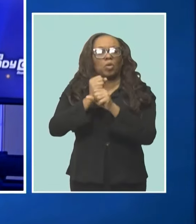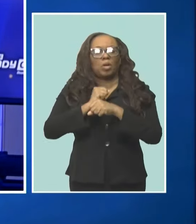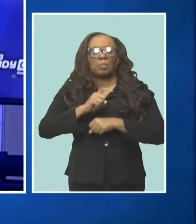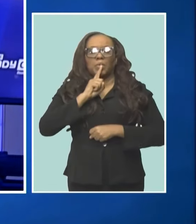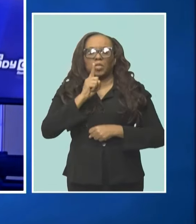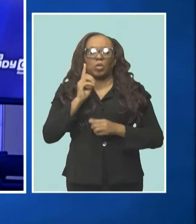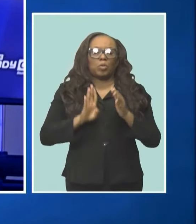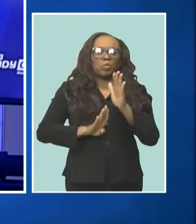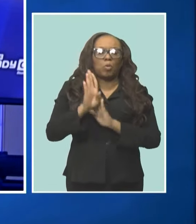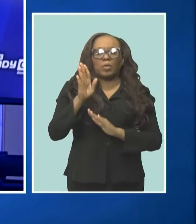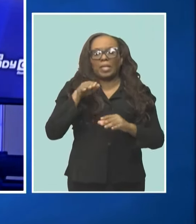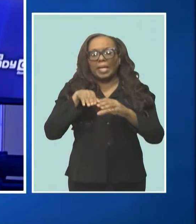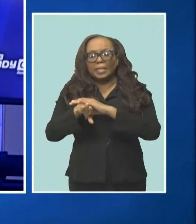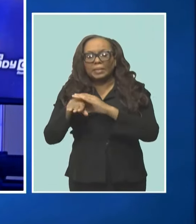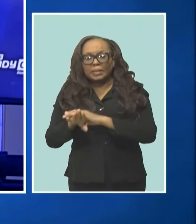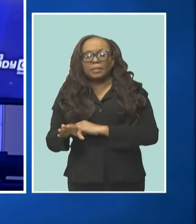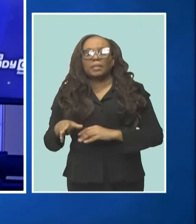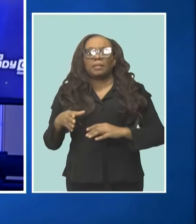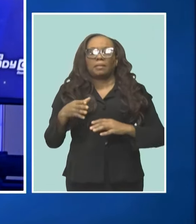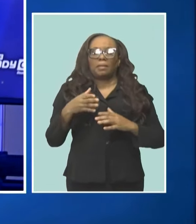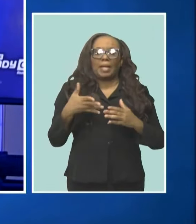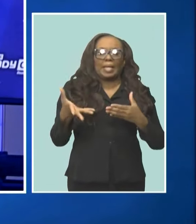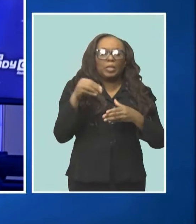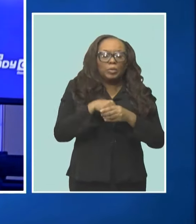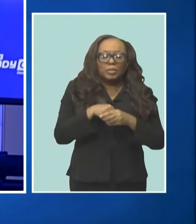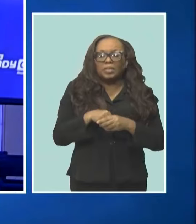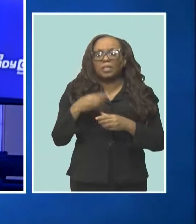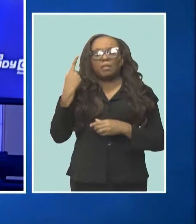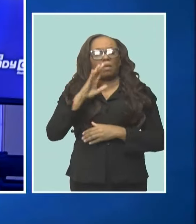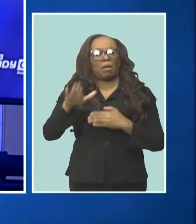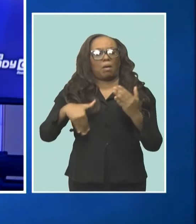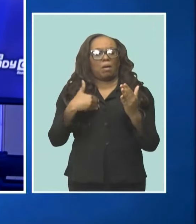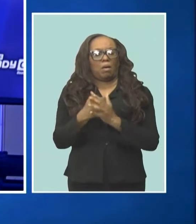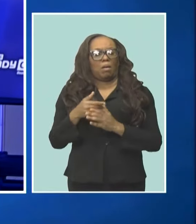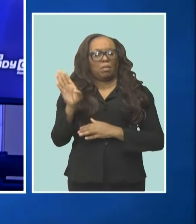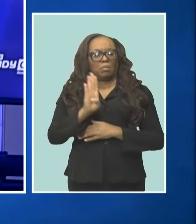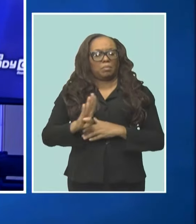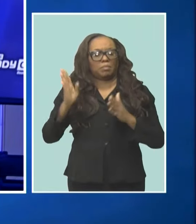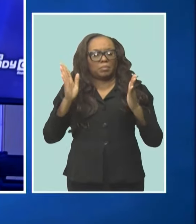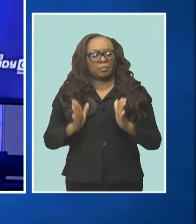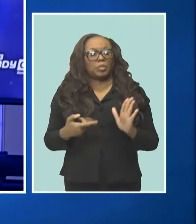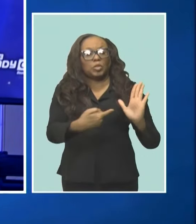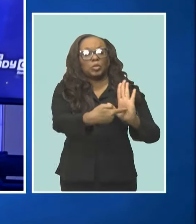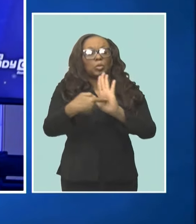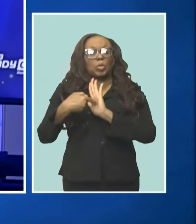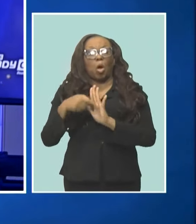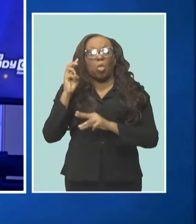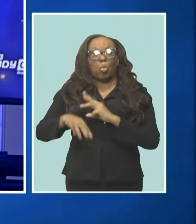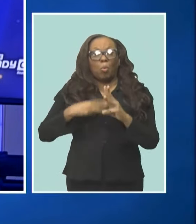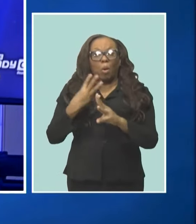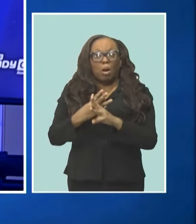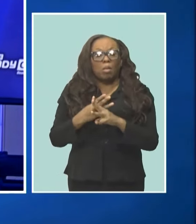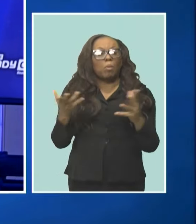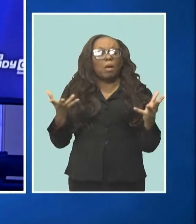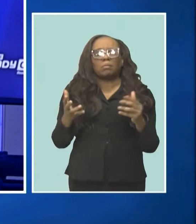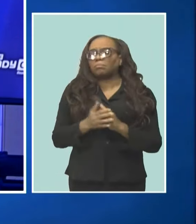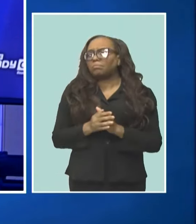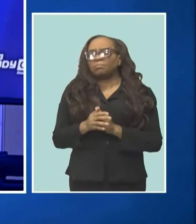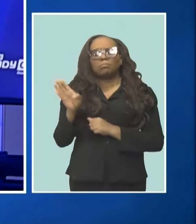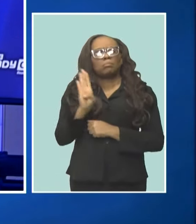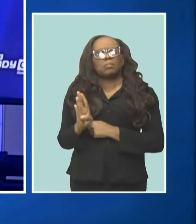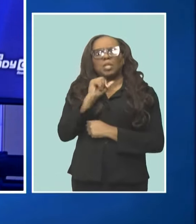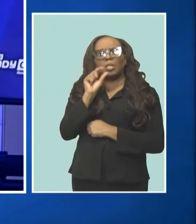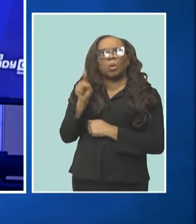inclusive, accessible, and beneficial to all Barbadians, showing the world that Barbados is not